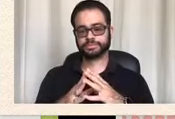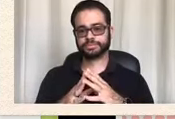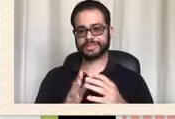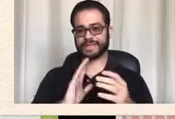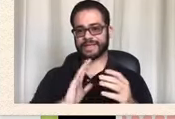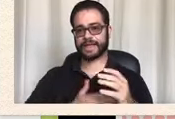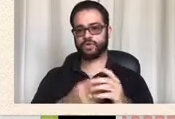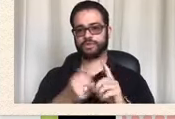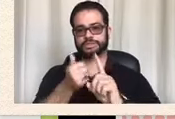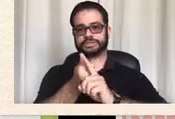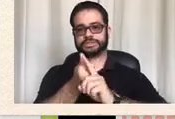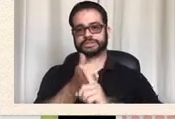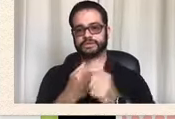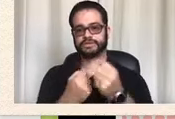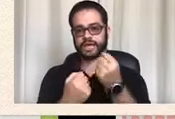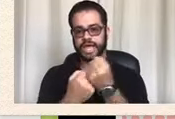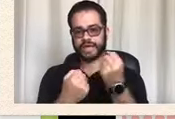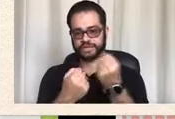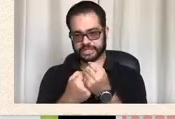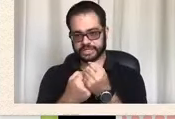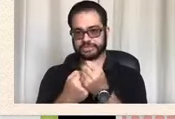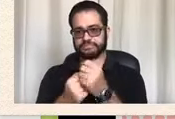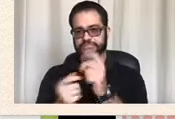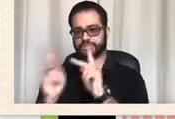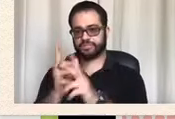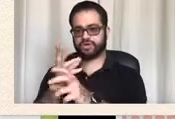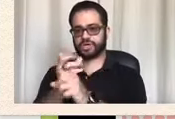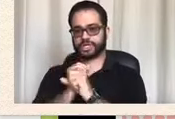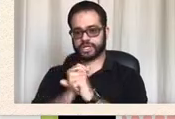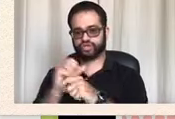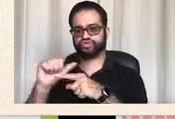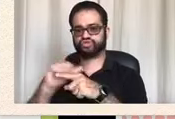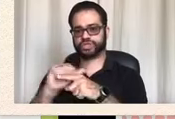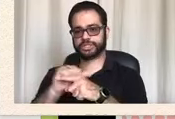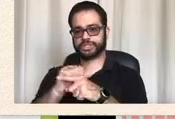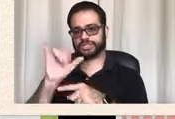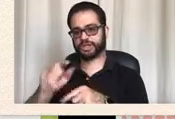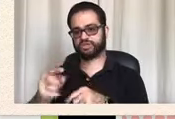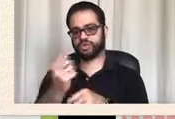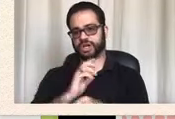training. This is one of our groups at one of our trainings that we